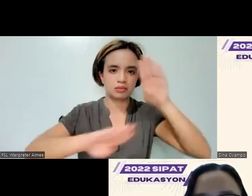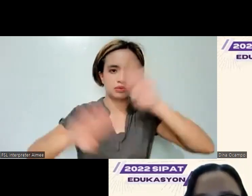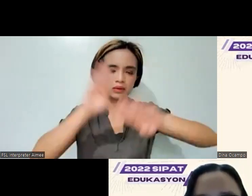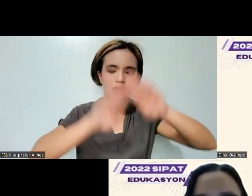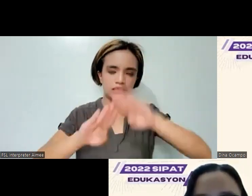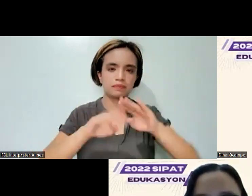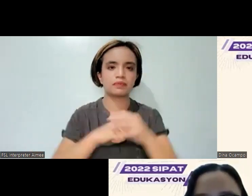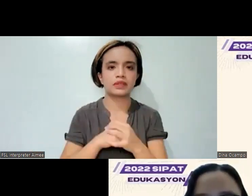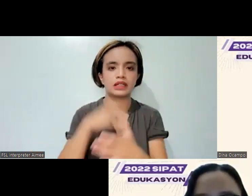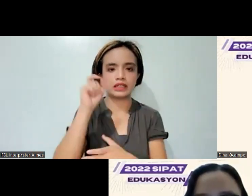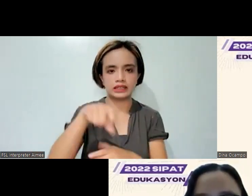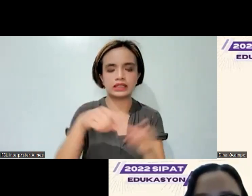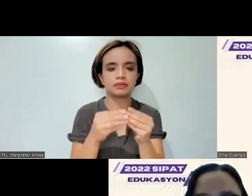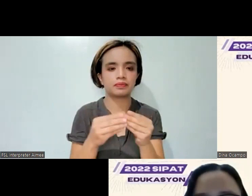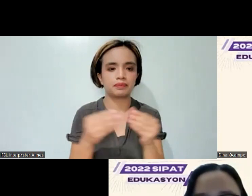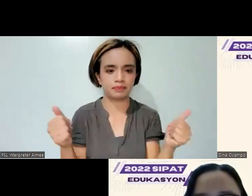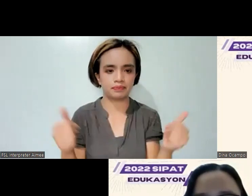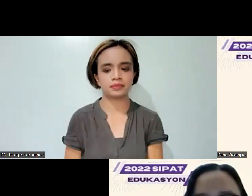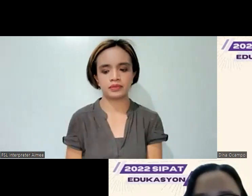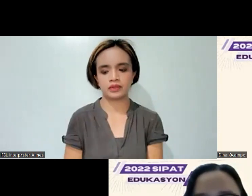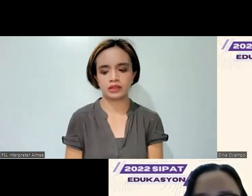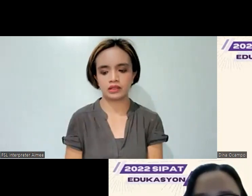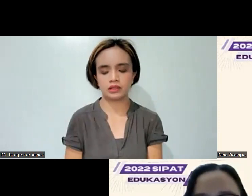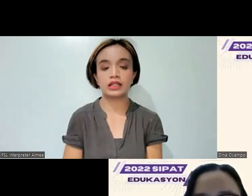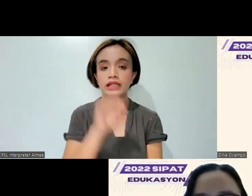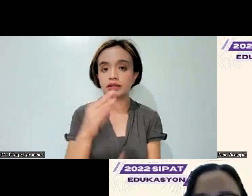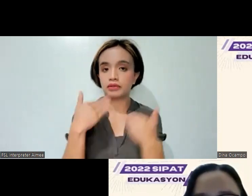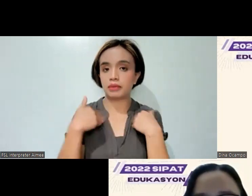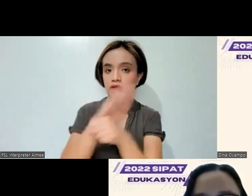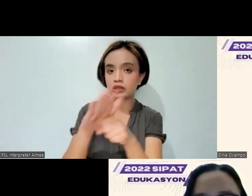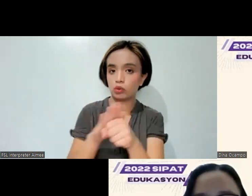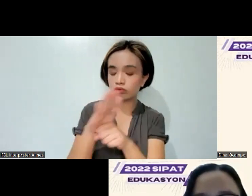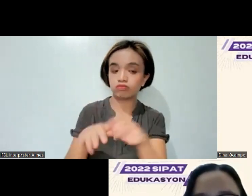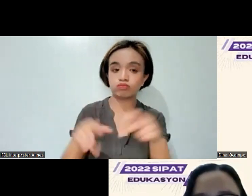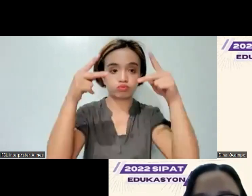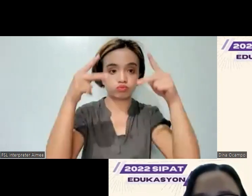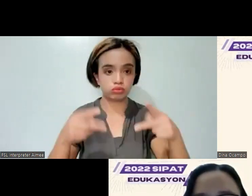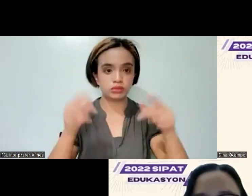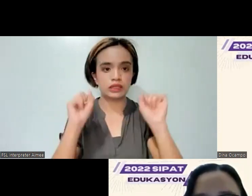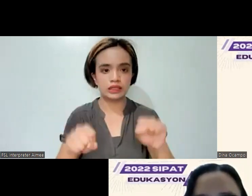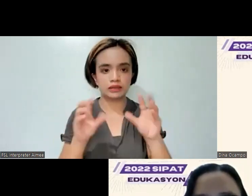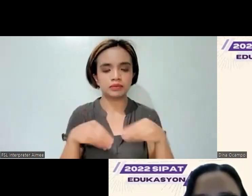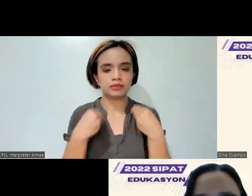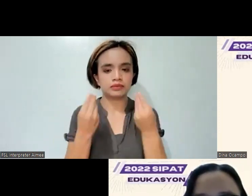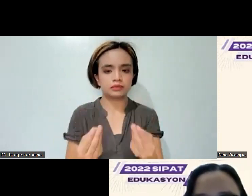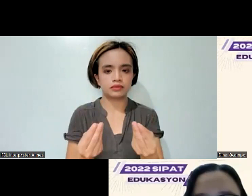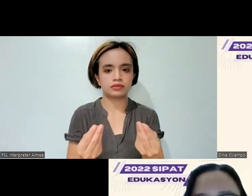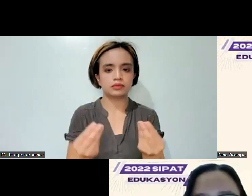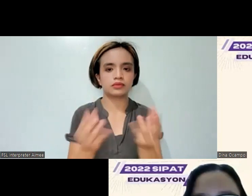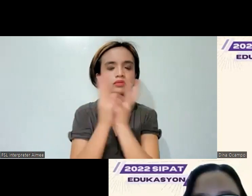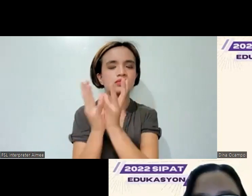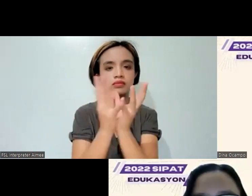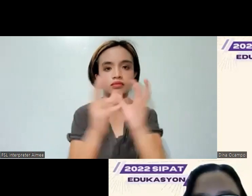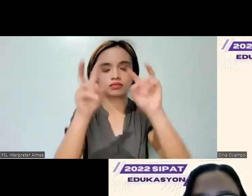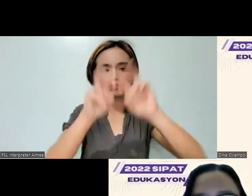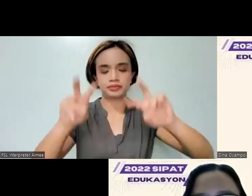need to overcome. So if we have a local database that can provide our local community researchers with